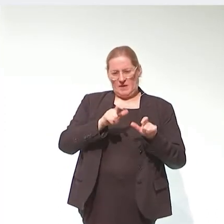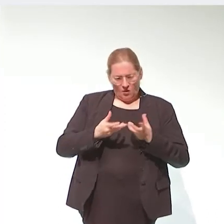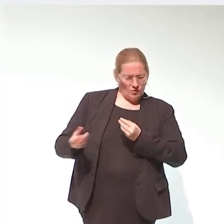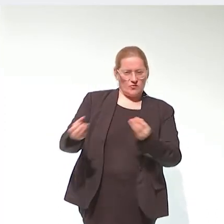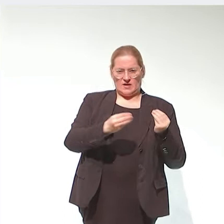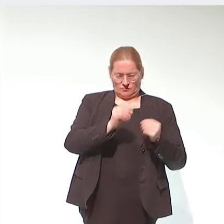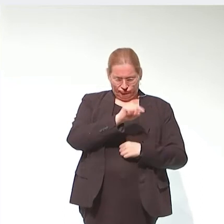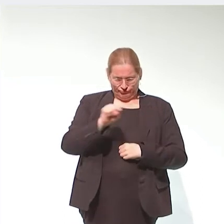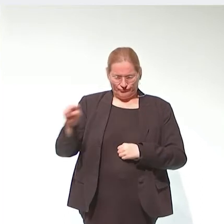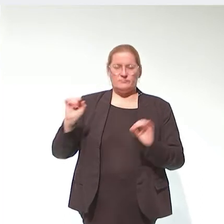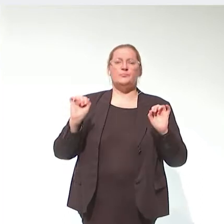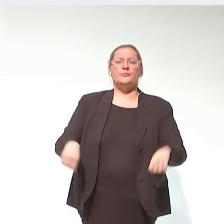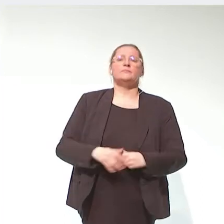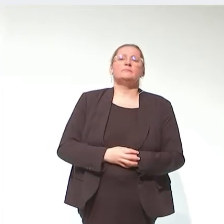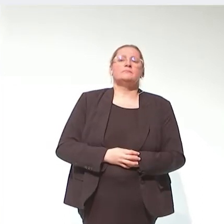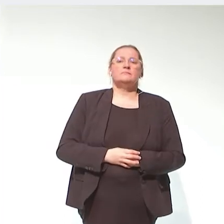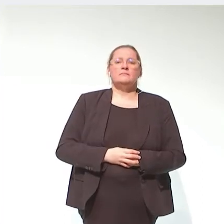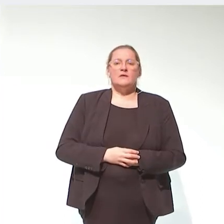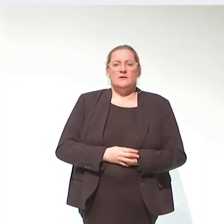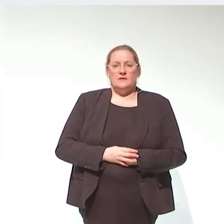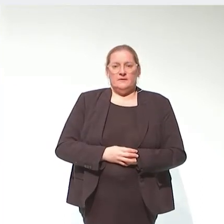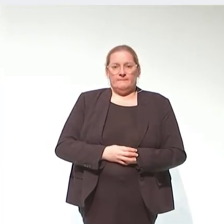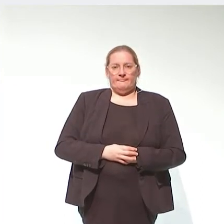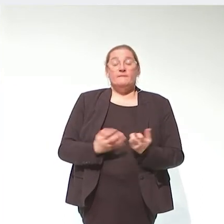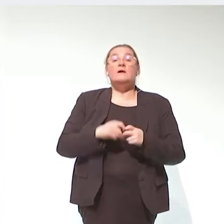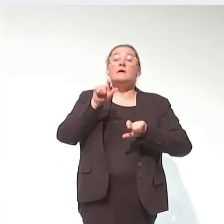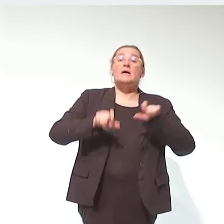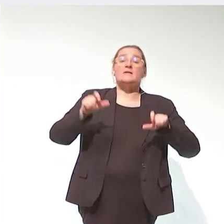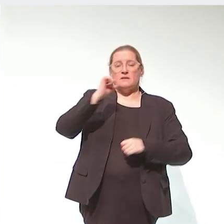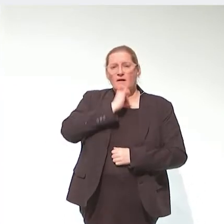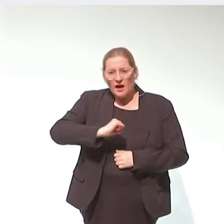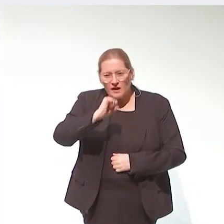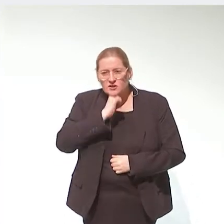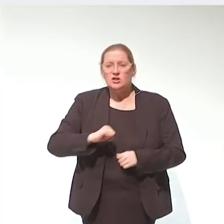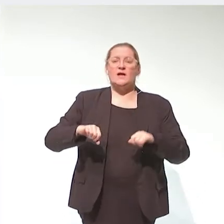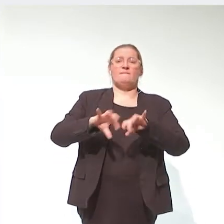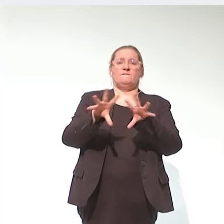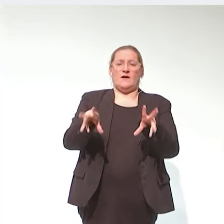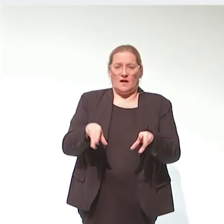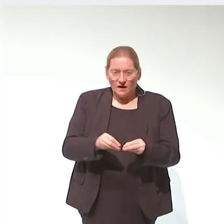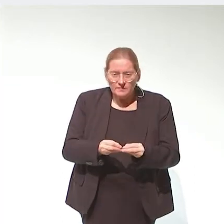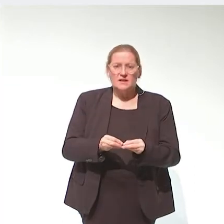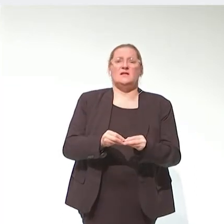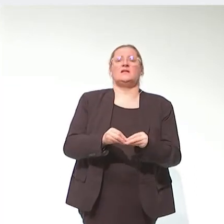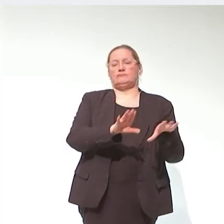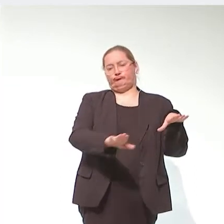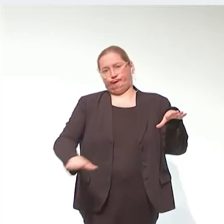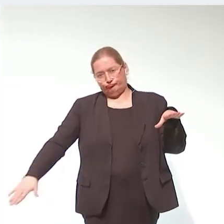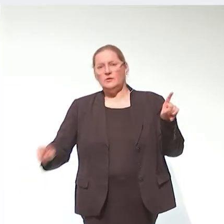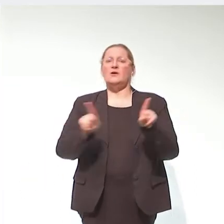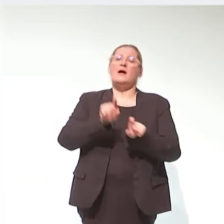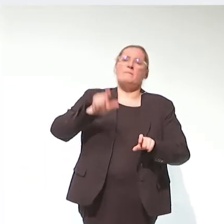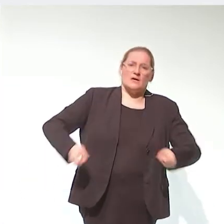used for elderly persons, for families with children, use wheelchairs,